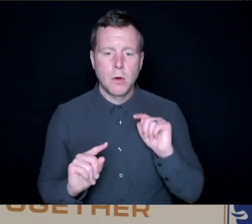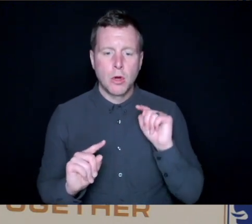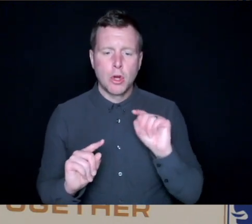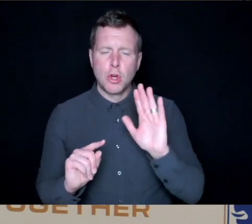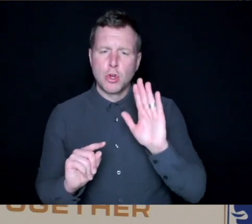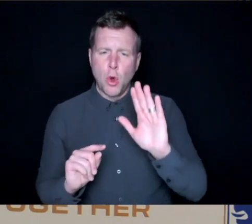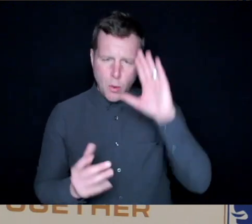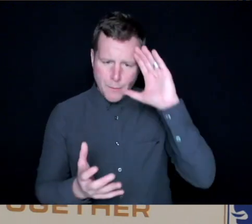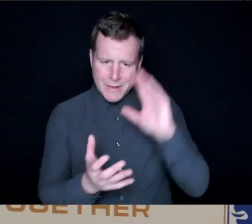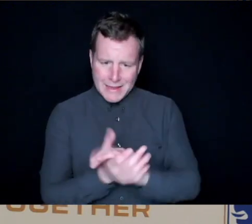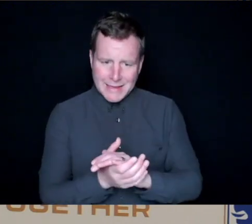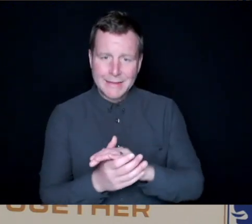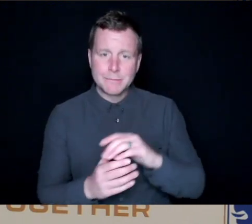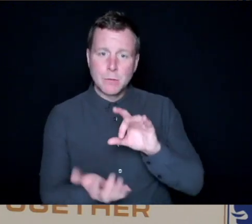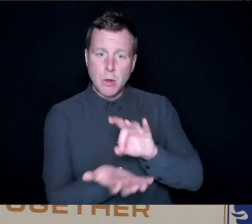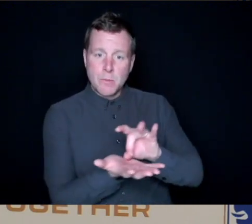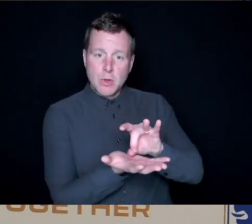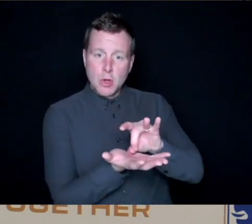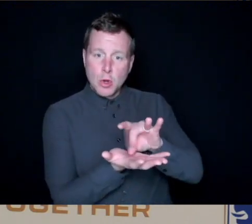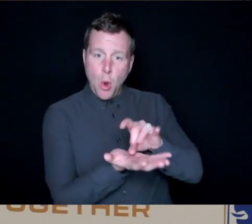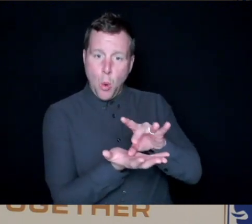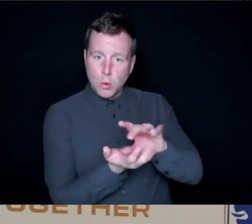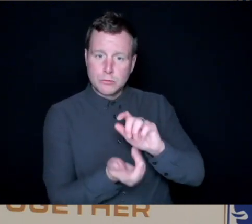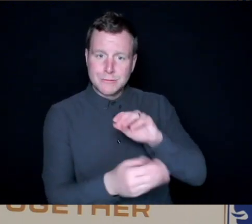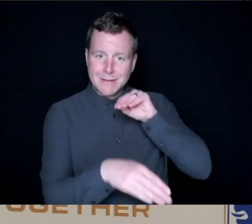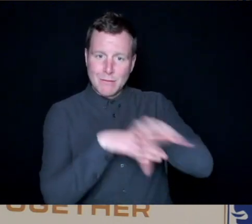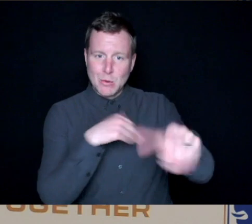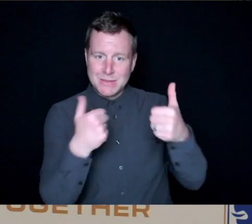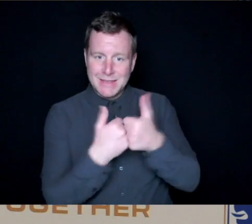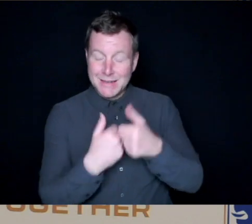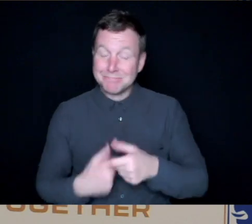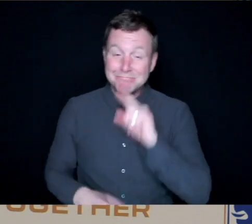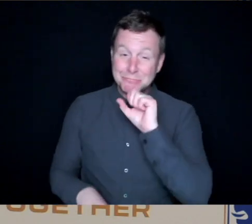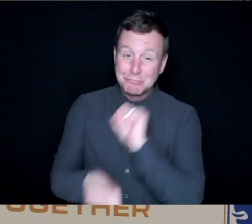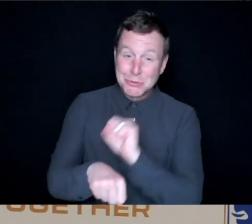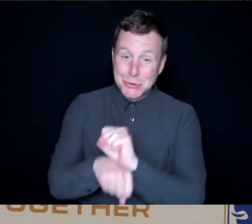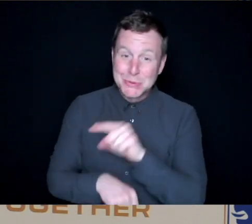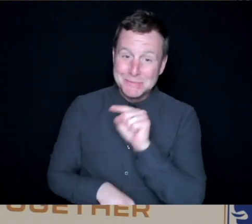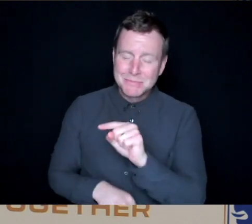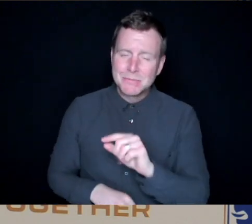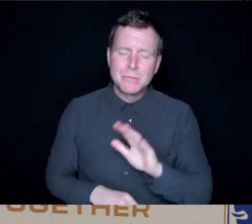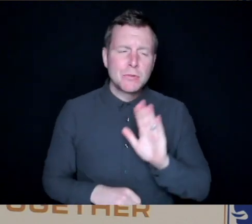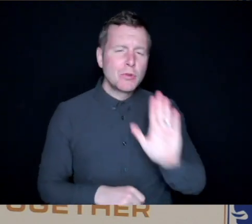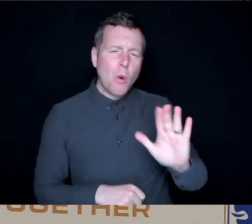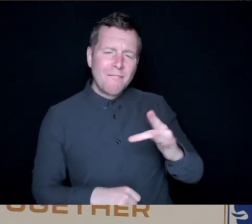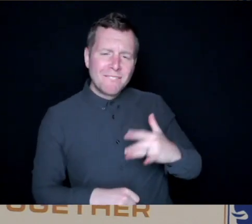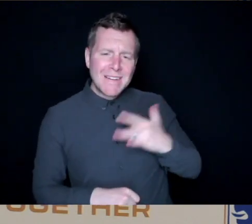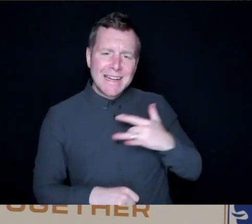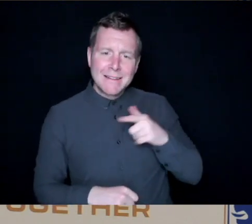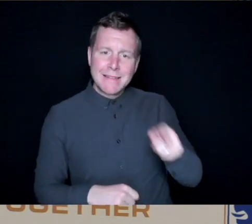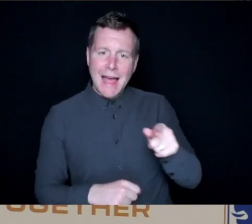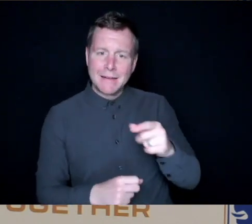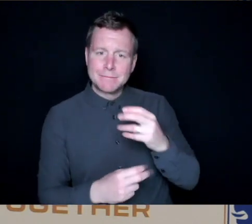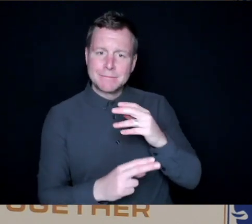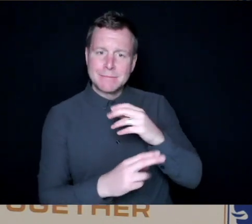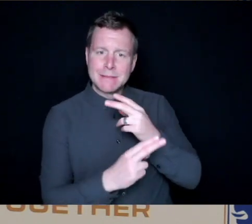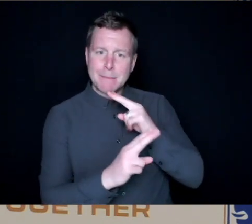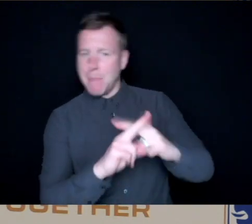Your mantra over the years has always been goals change games. Yeah, true that. What are your feelings on like the big